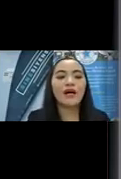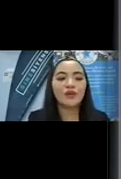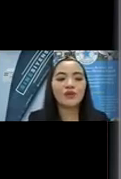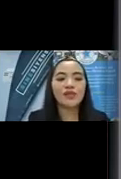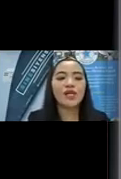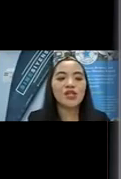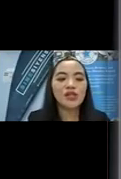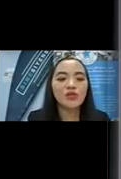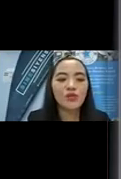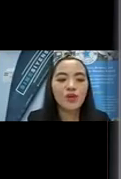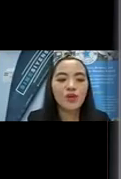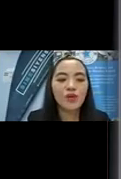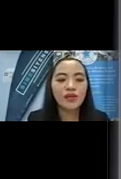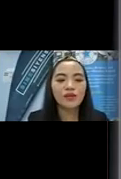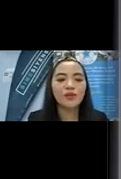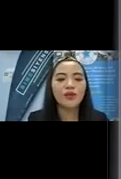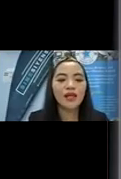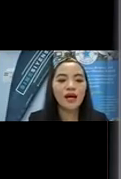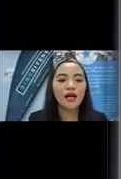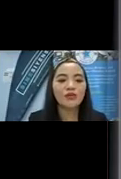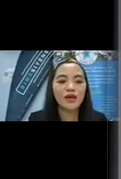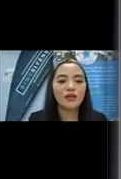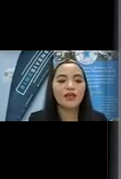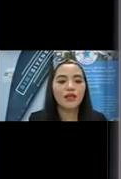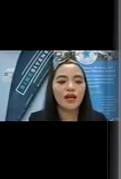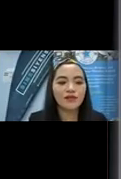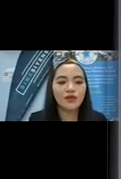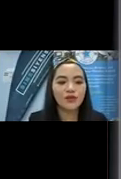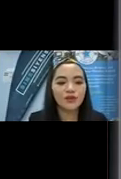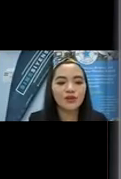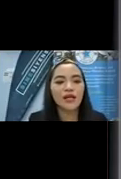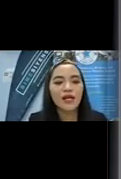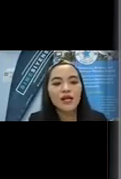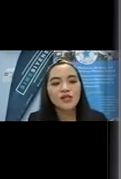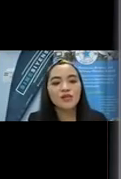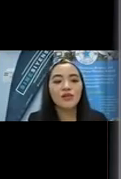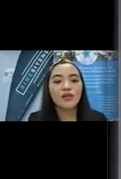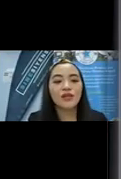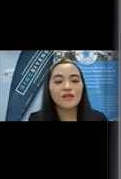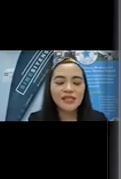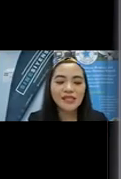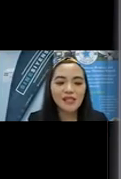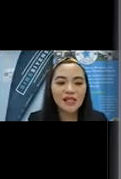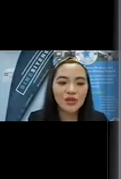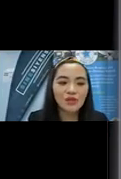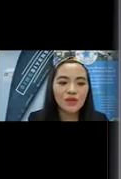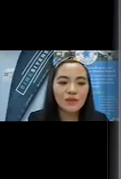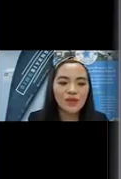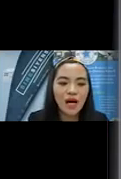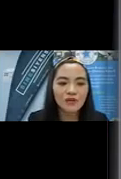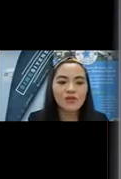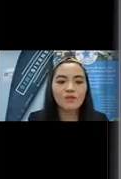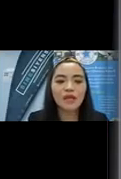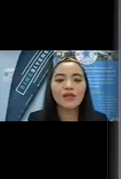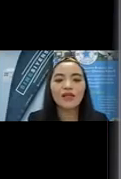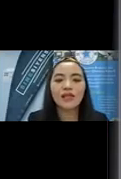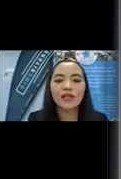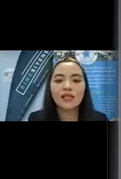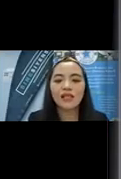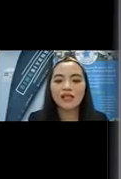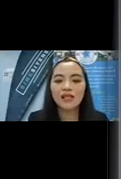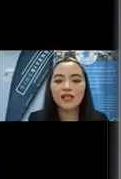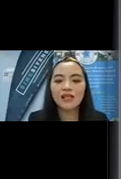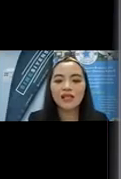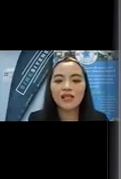have 2 sessions, one in the morning and one in the afternoon. So the first session will be how to speak on a